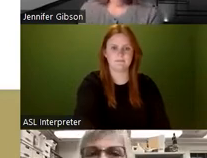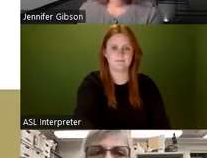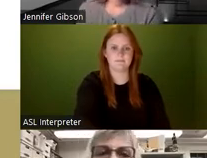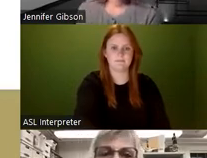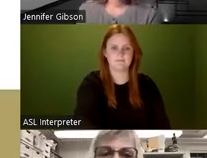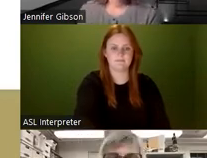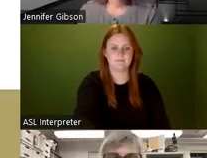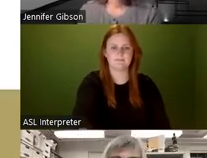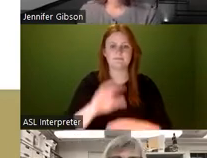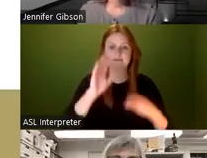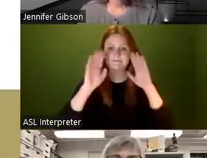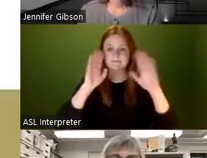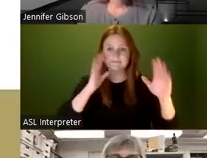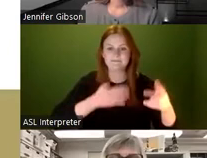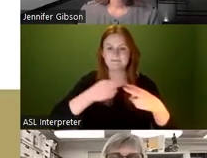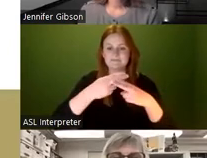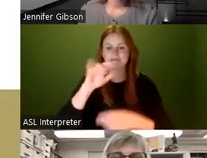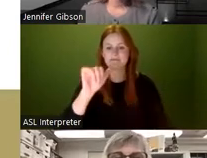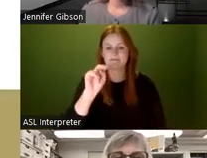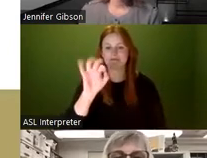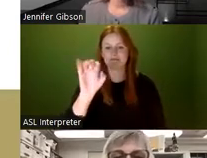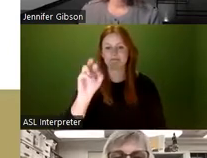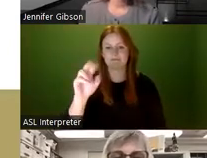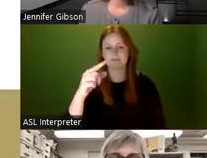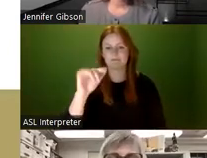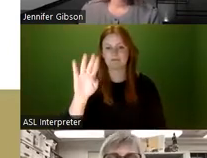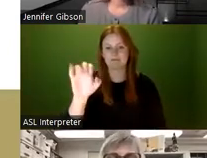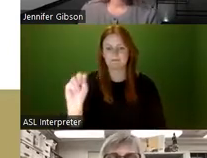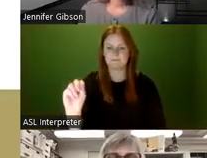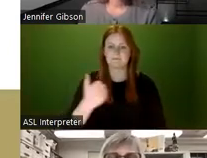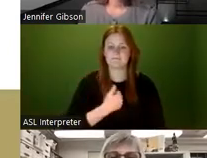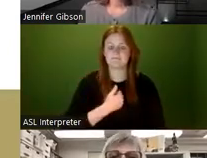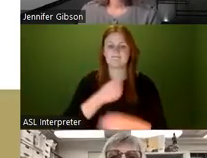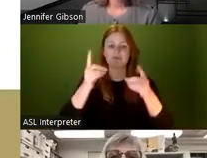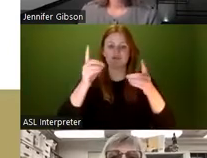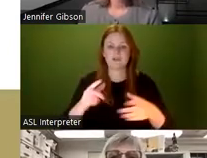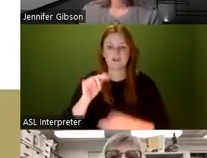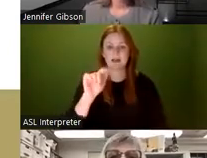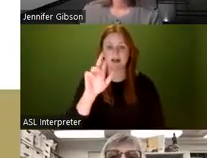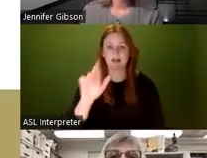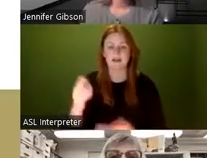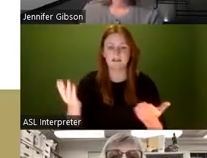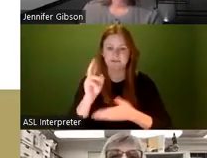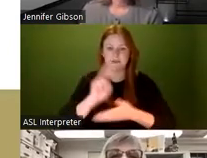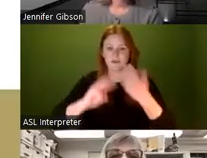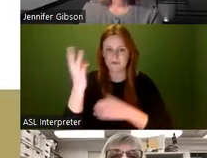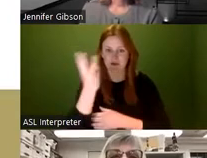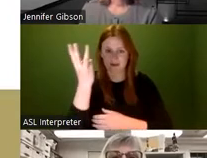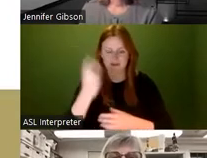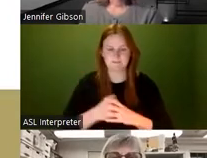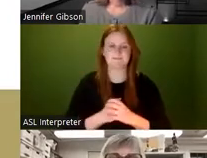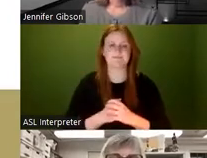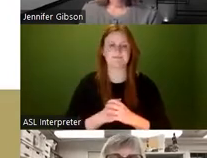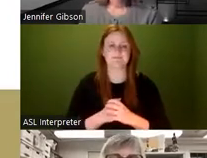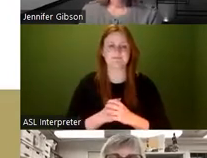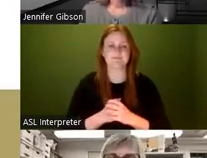Hello everyone, my name is Jennifer Gibson. I'm Director Curator of Gallery 1CO3, which is the Campus Art Gallery of the University of Winnipeg. And